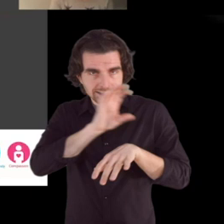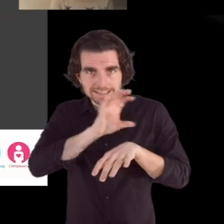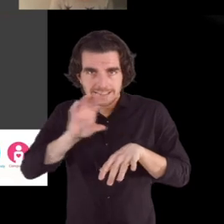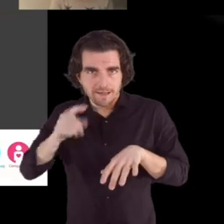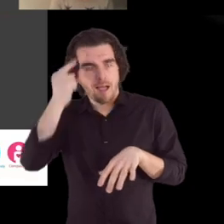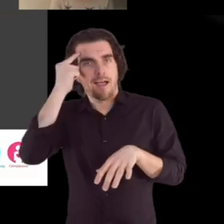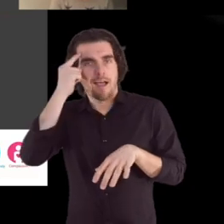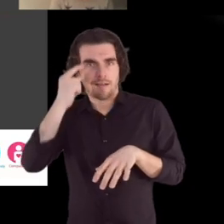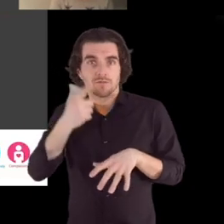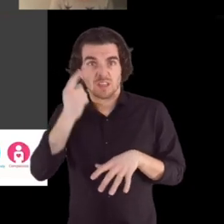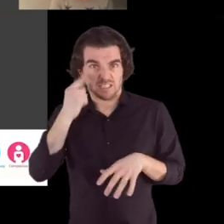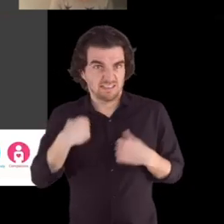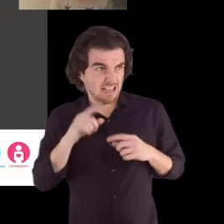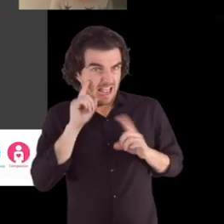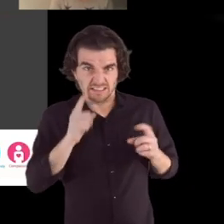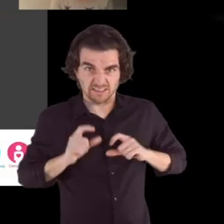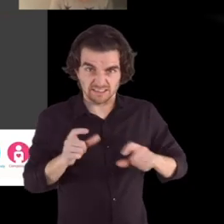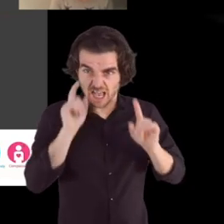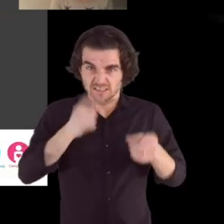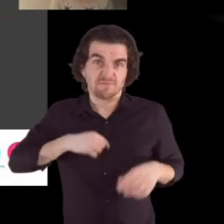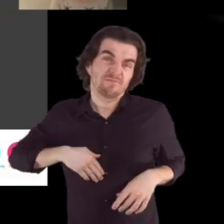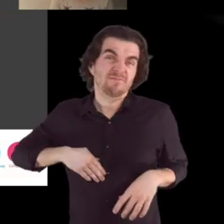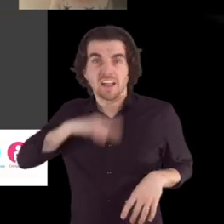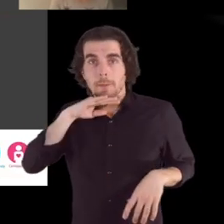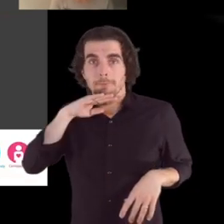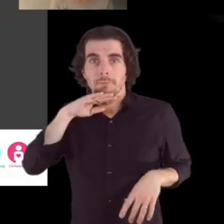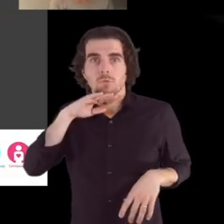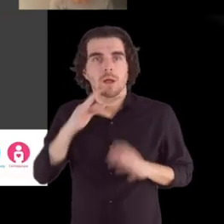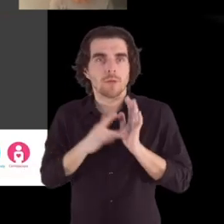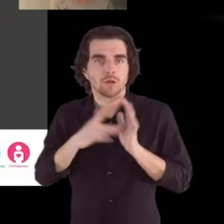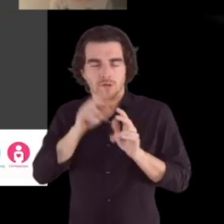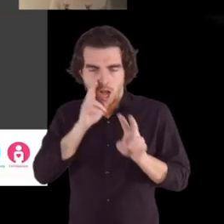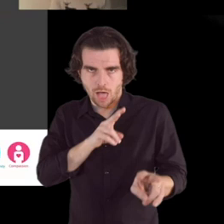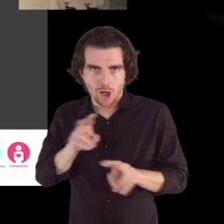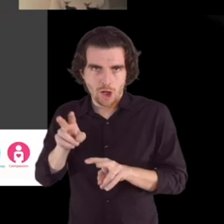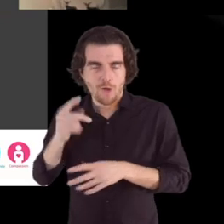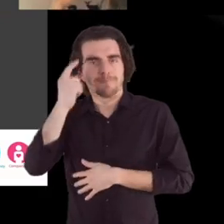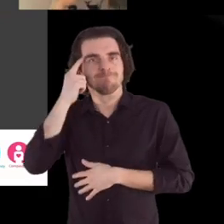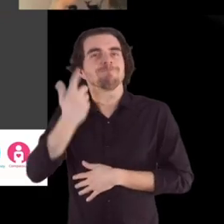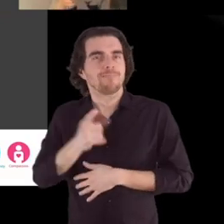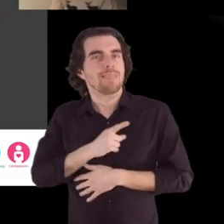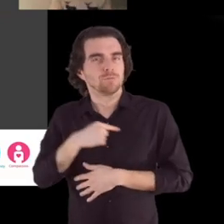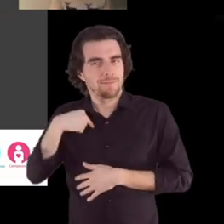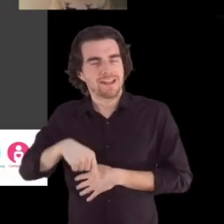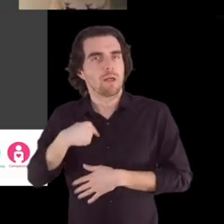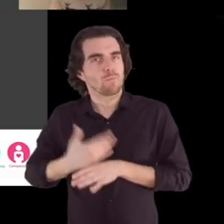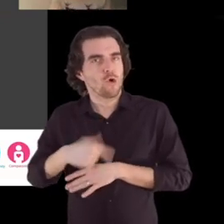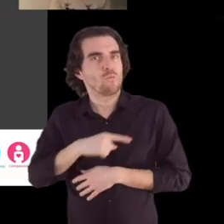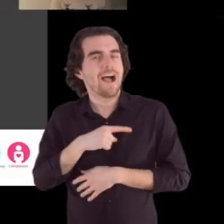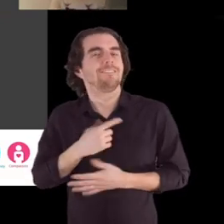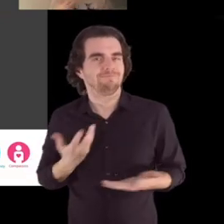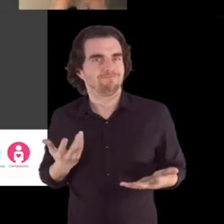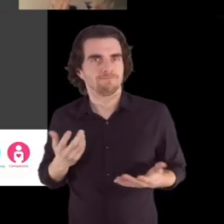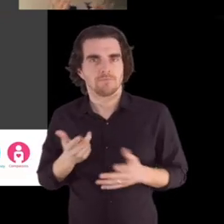those on the work computer, and you know, those days where you think, I just can't do this anymore, I'm fed up. It's important to kind of look at those and think,